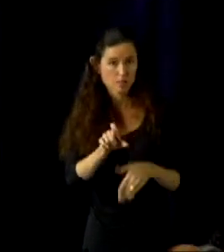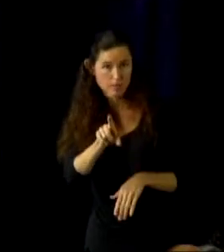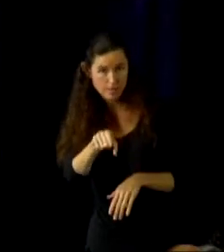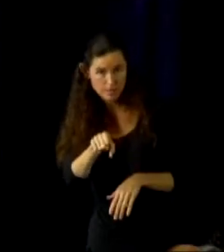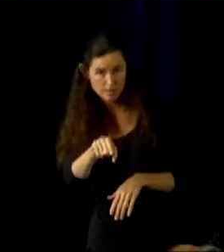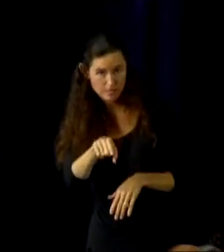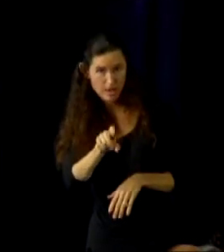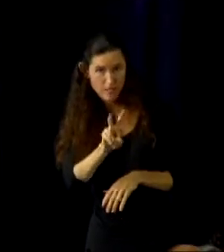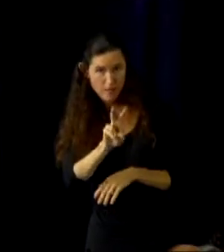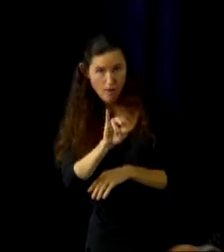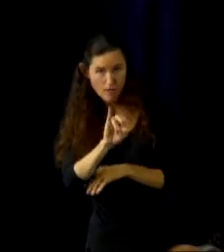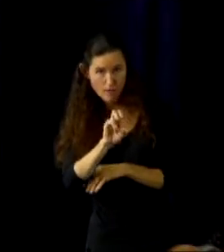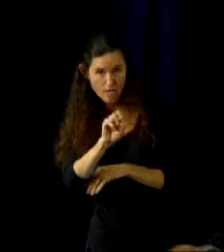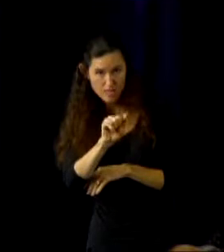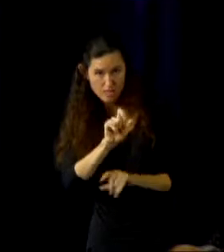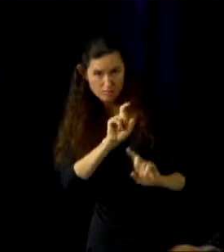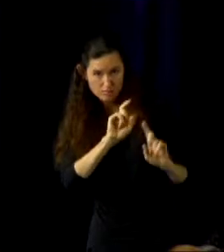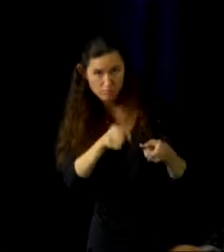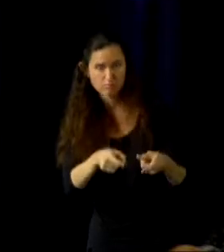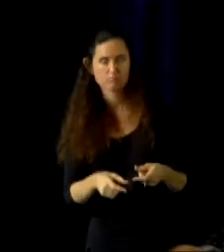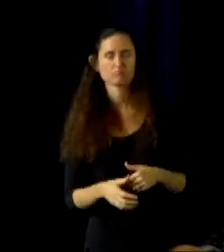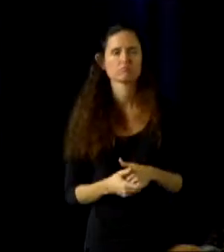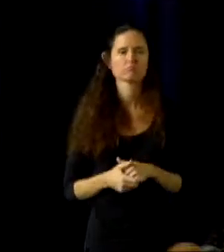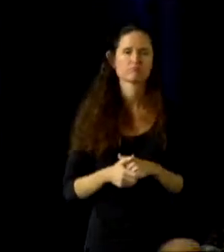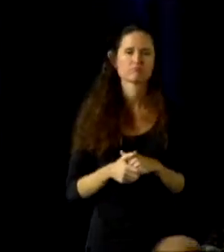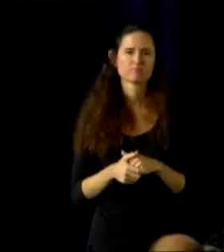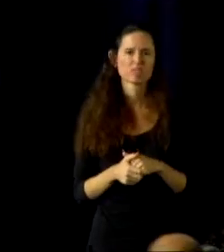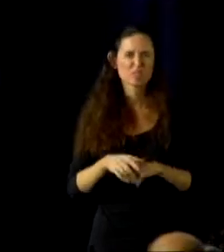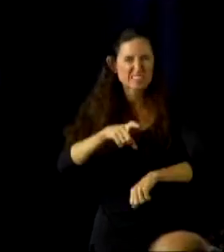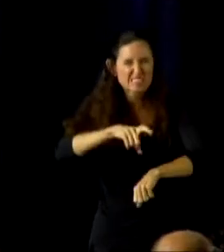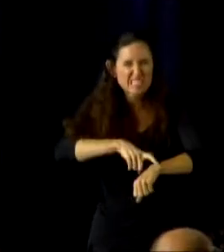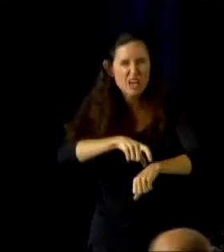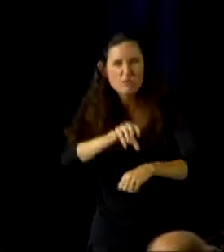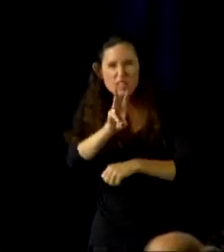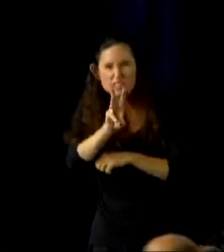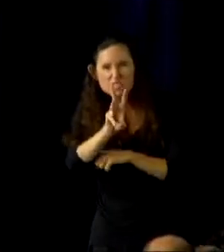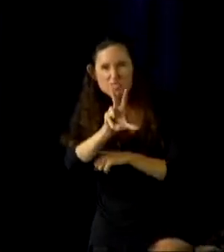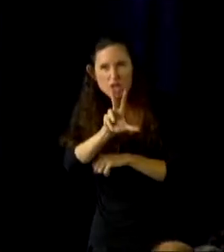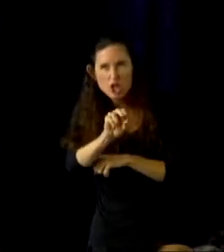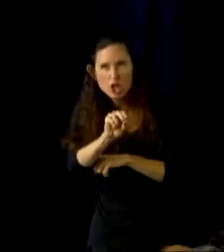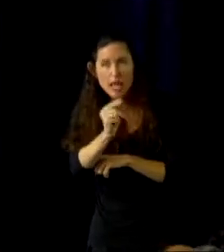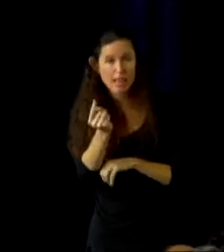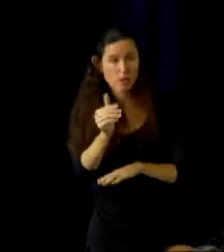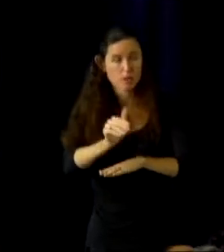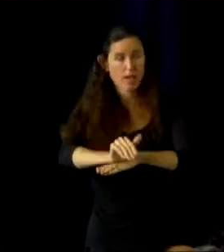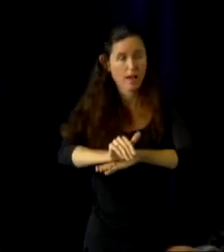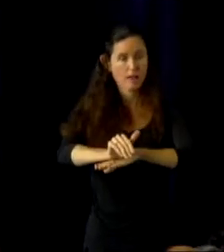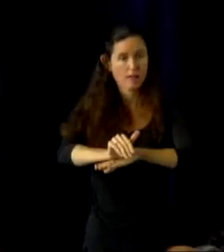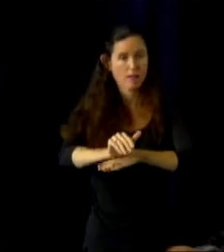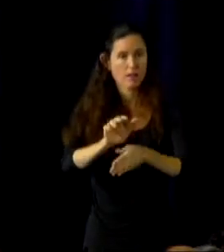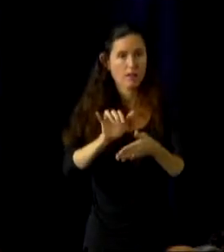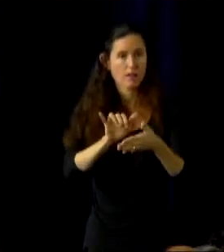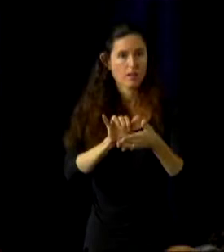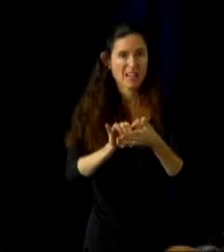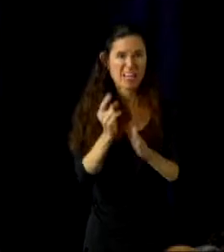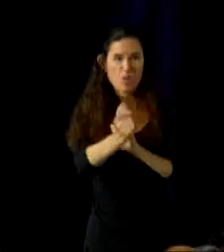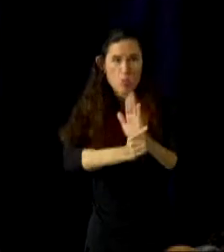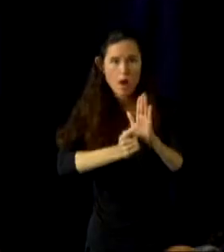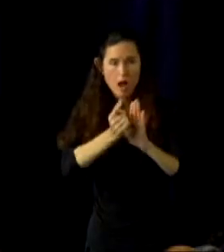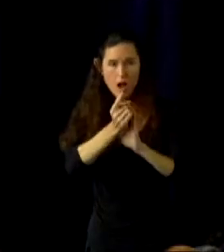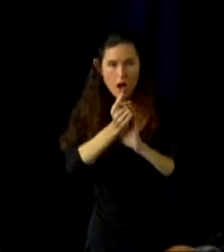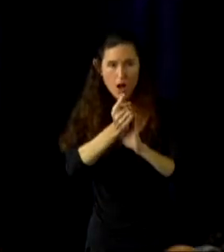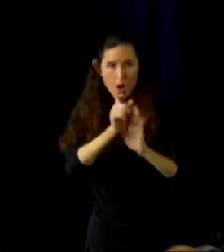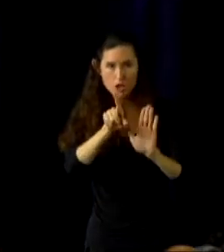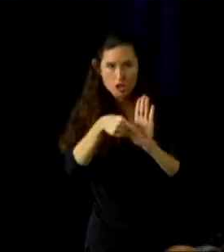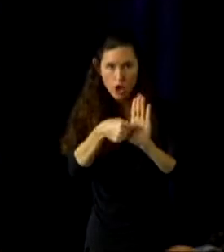for his visa. And the word came out, and this was at 6:30 Tuesday night, that he had 1 hour